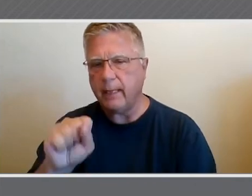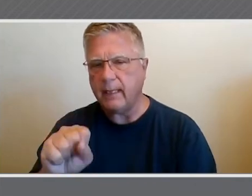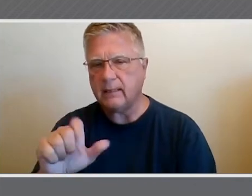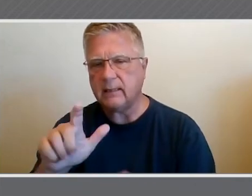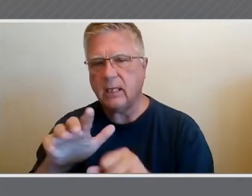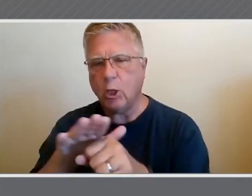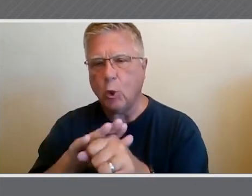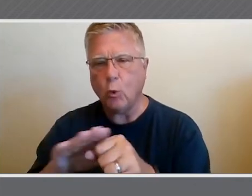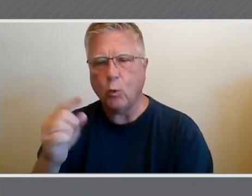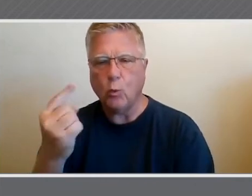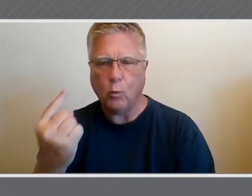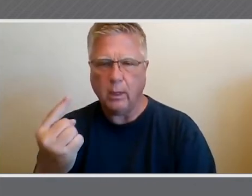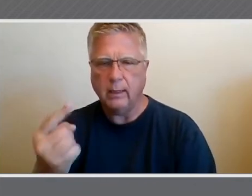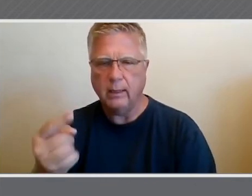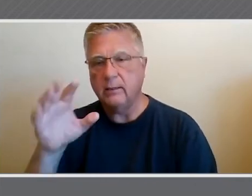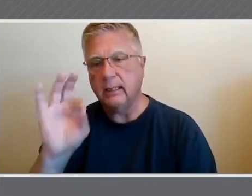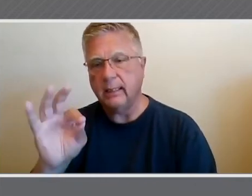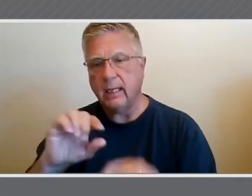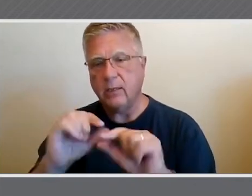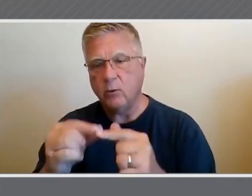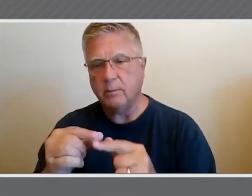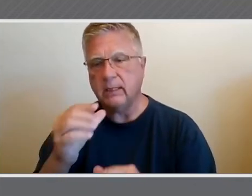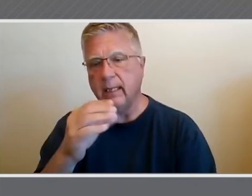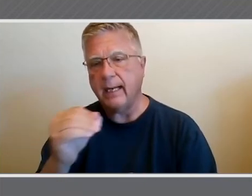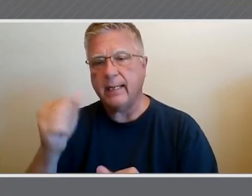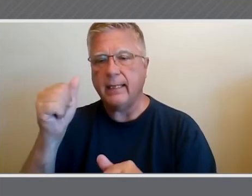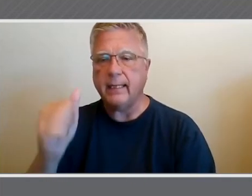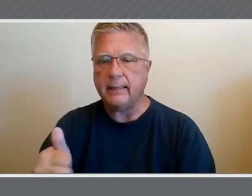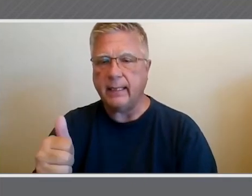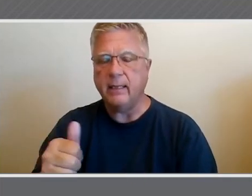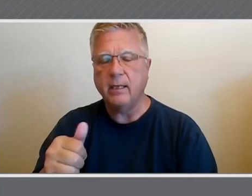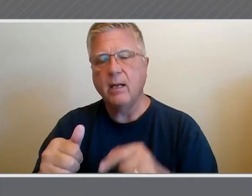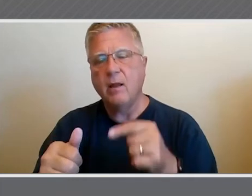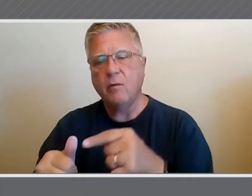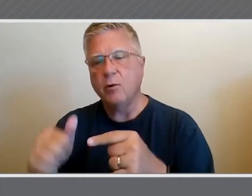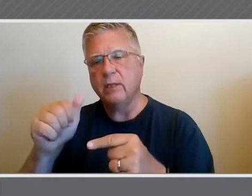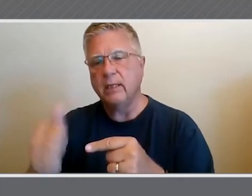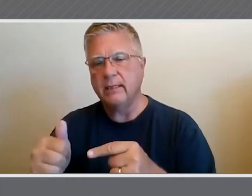9 groups, and then the 10th would be the group of unions who are not unionized.